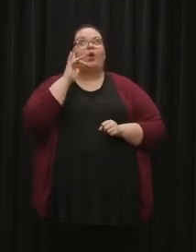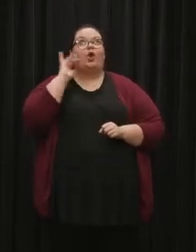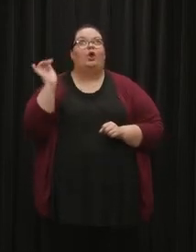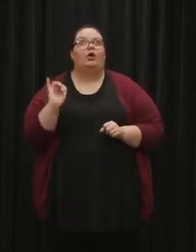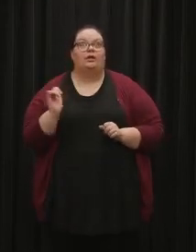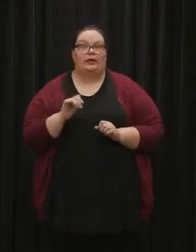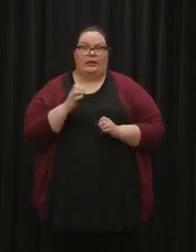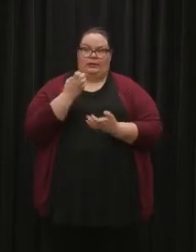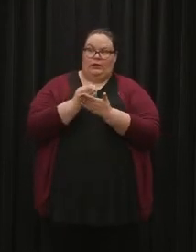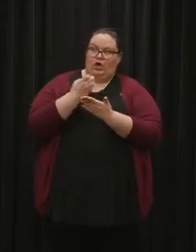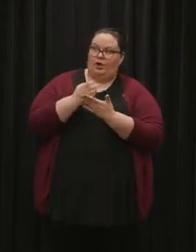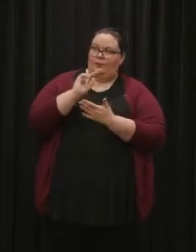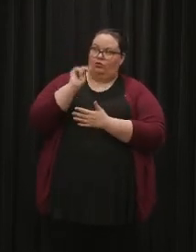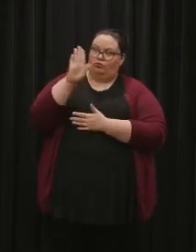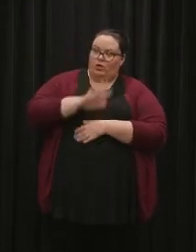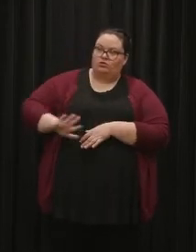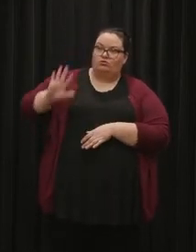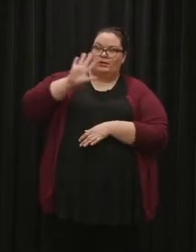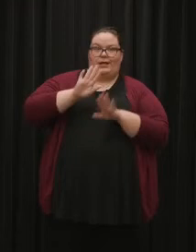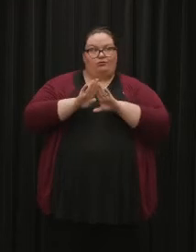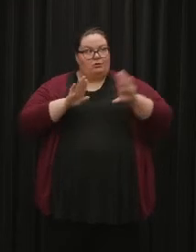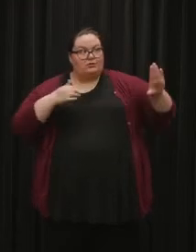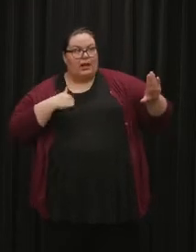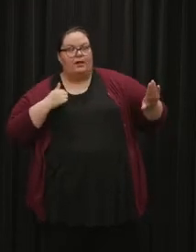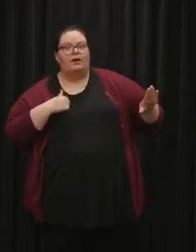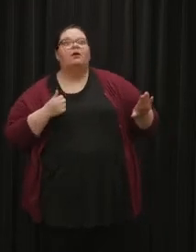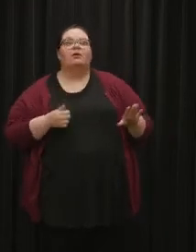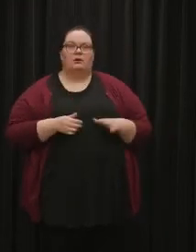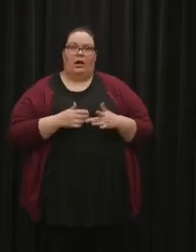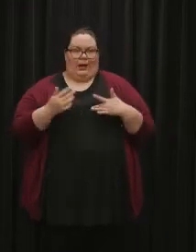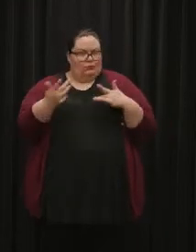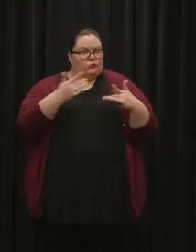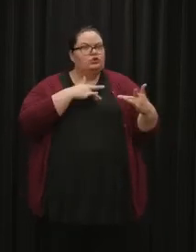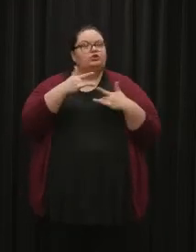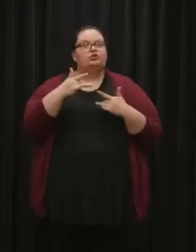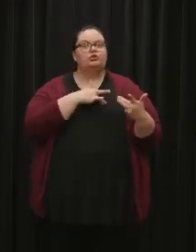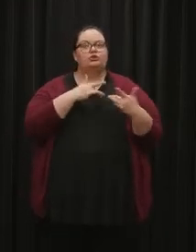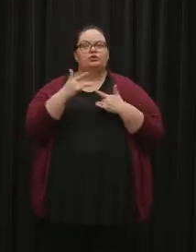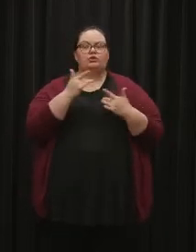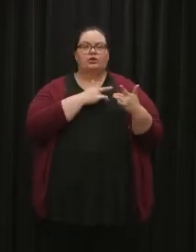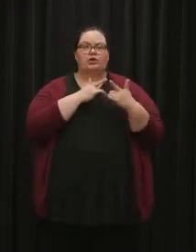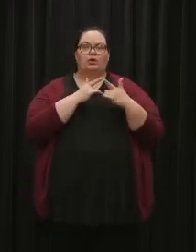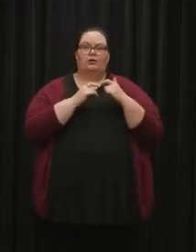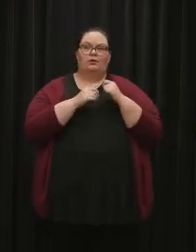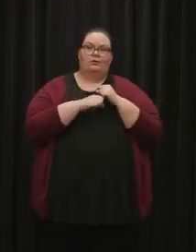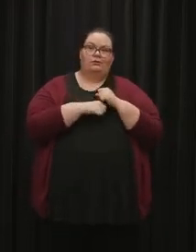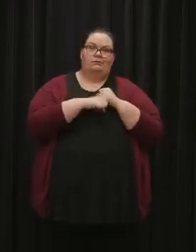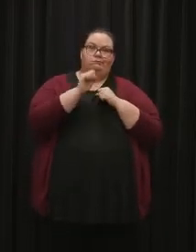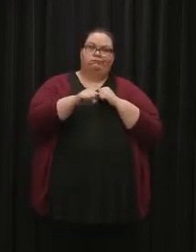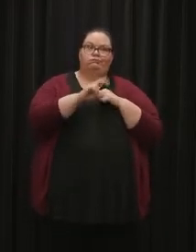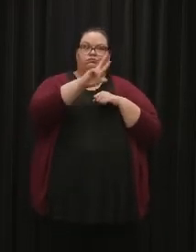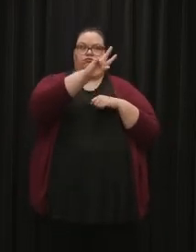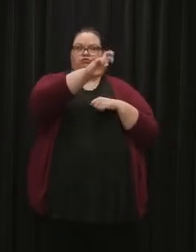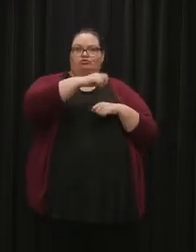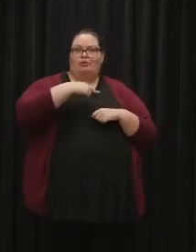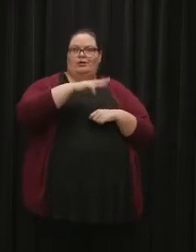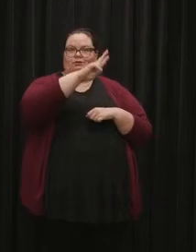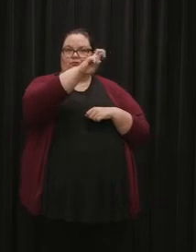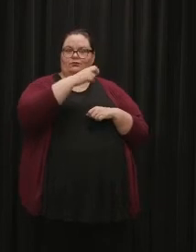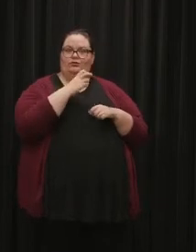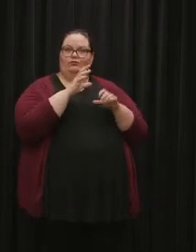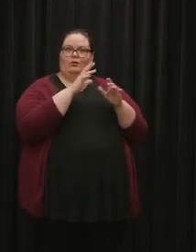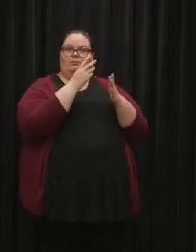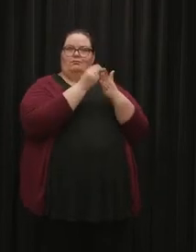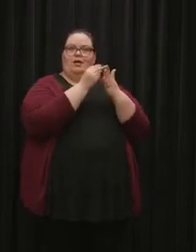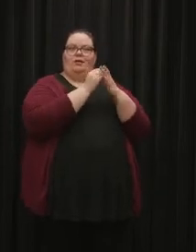given kind of the economy of the country, I am very concerned about the longevity of the transfer payments as we now know